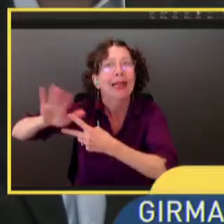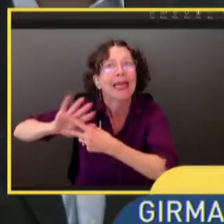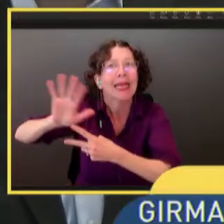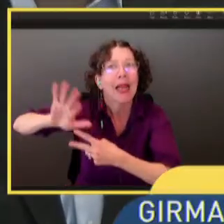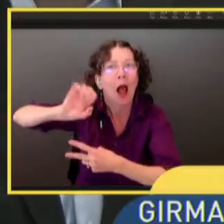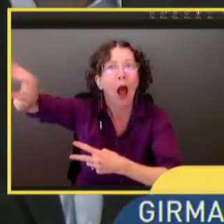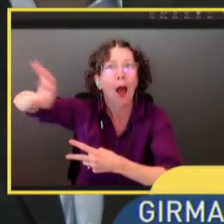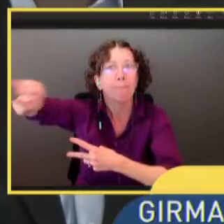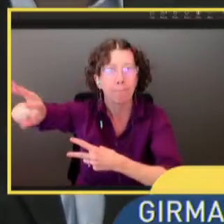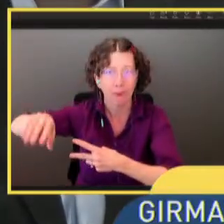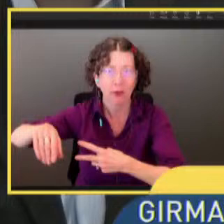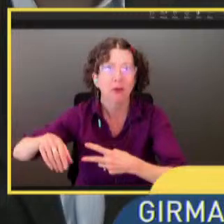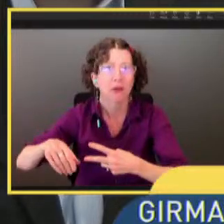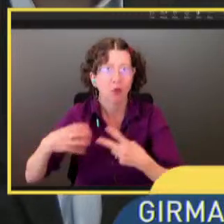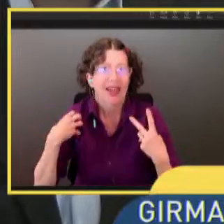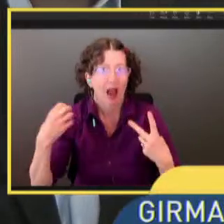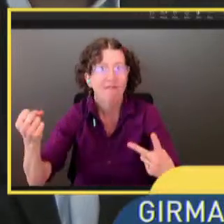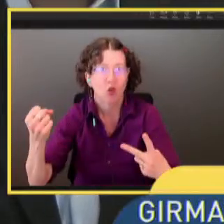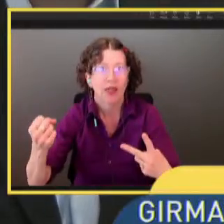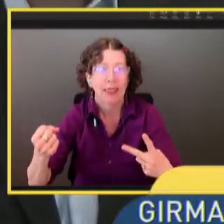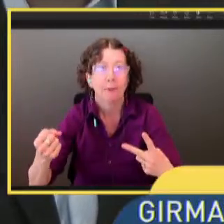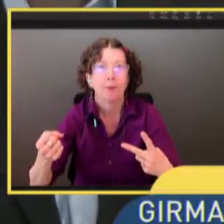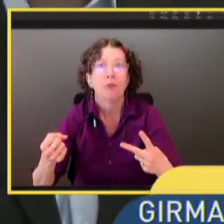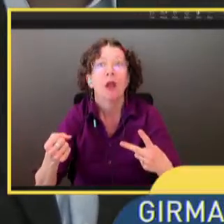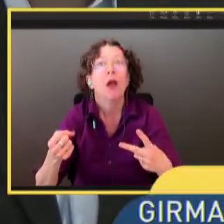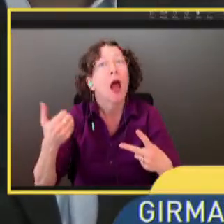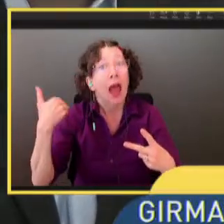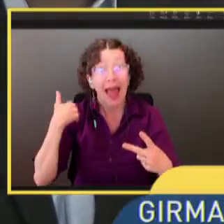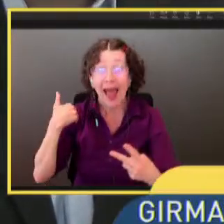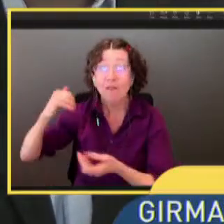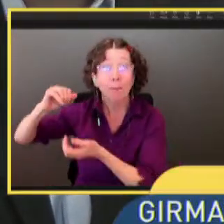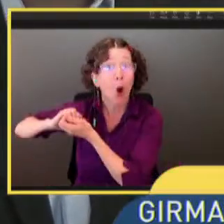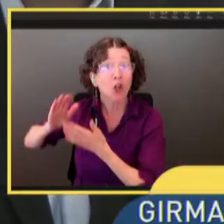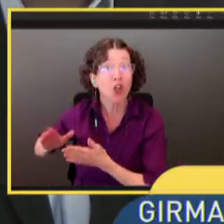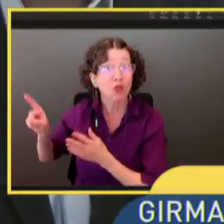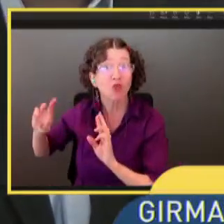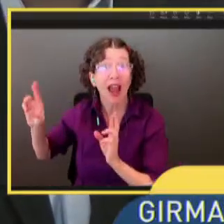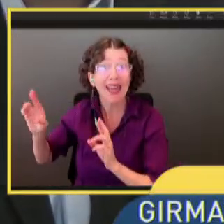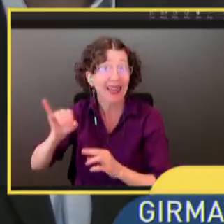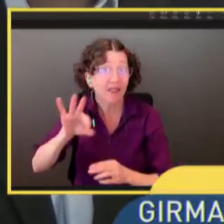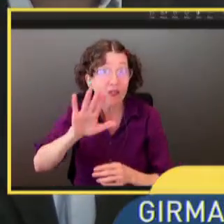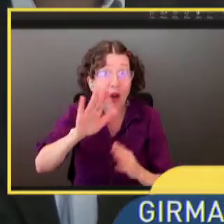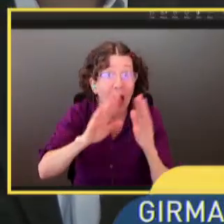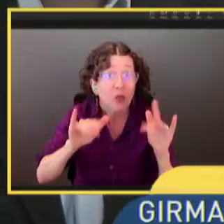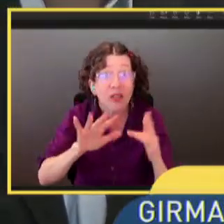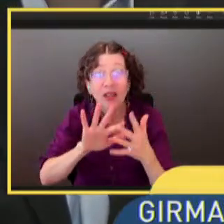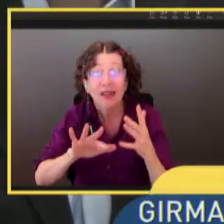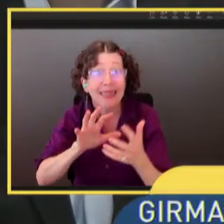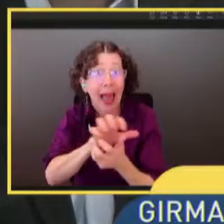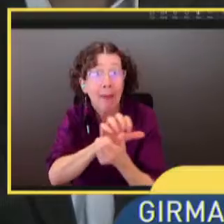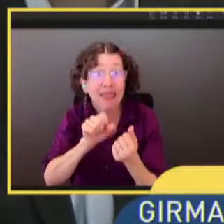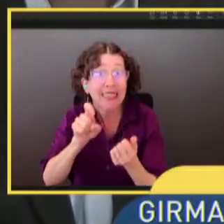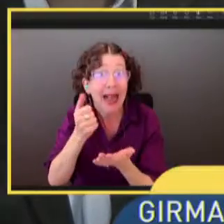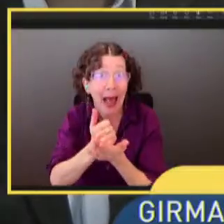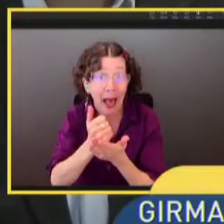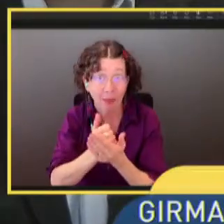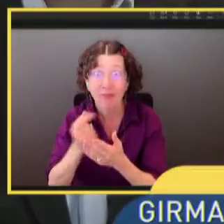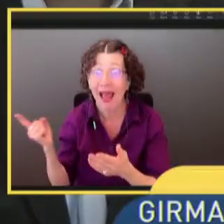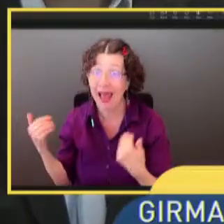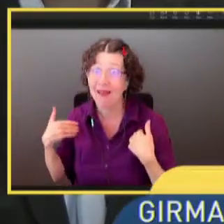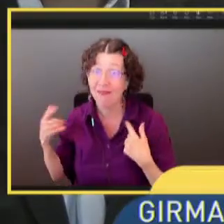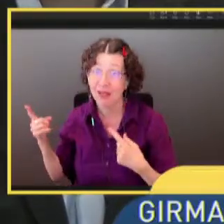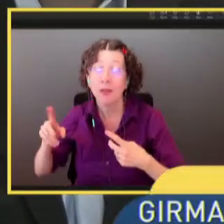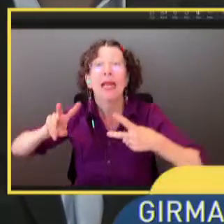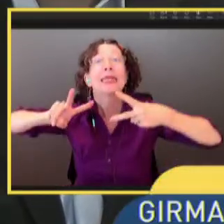kingcounty.gov/flood recovery. This is a new website that provides information for residents about flood cleanup and debris management. This website